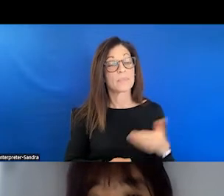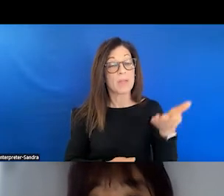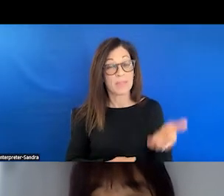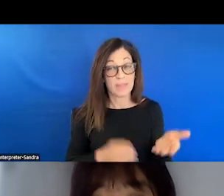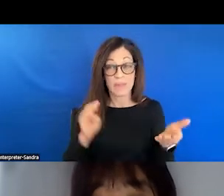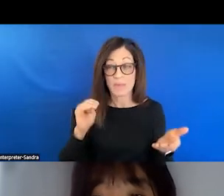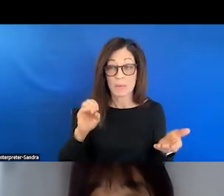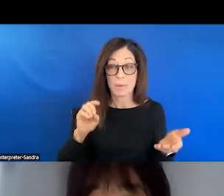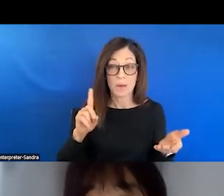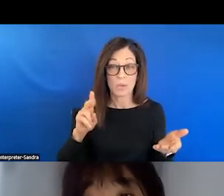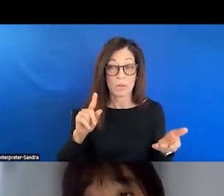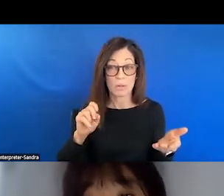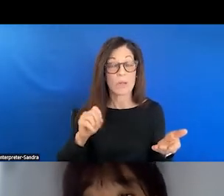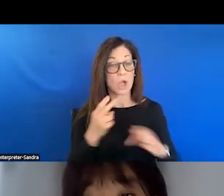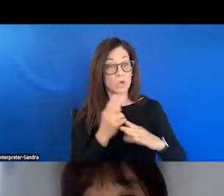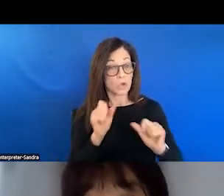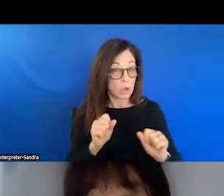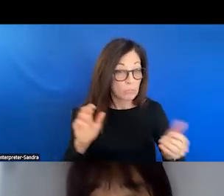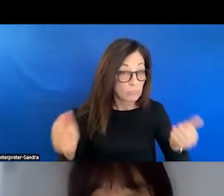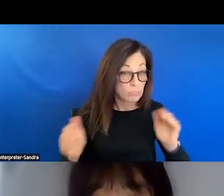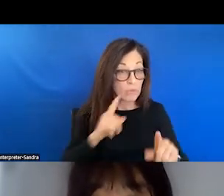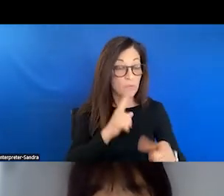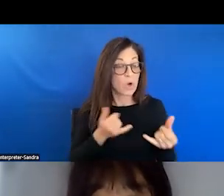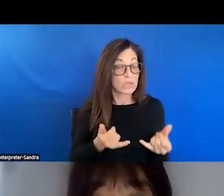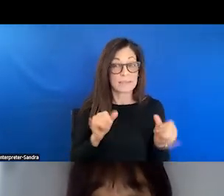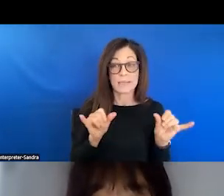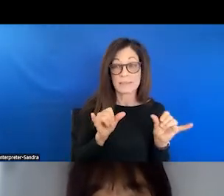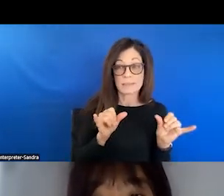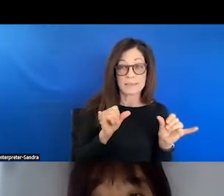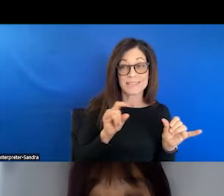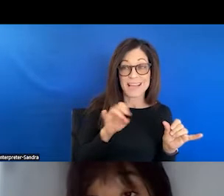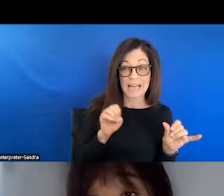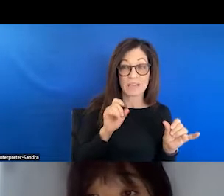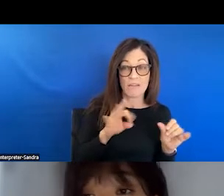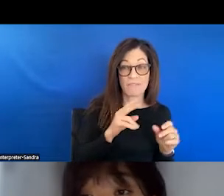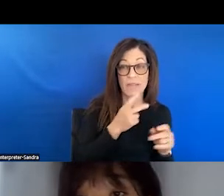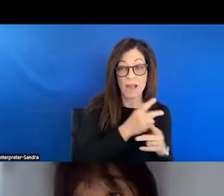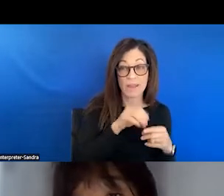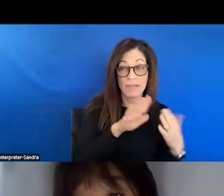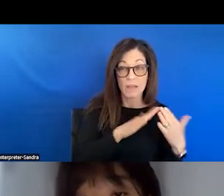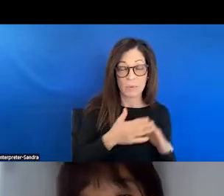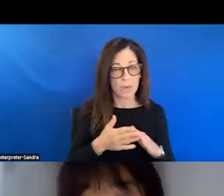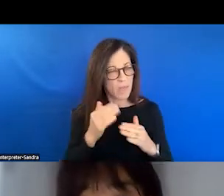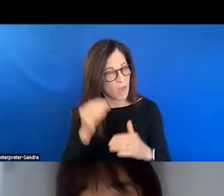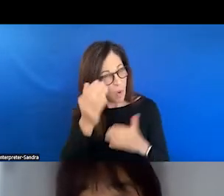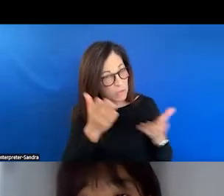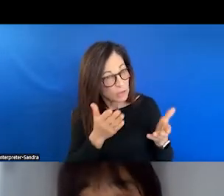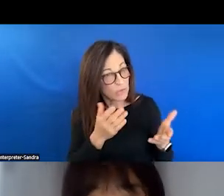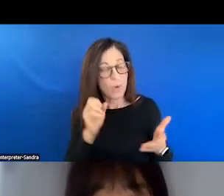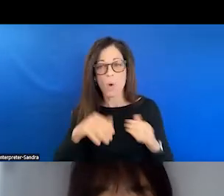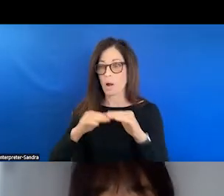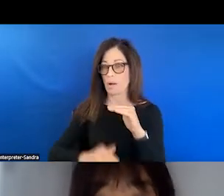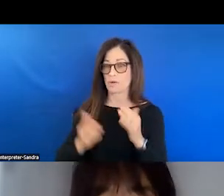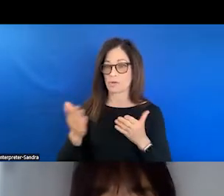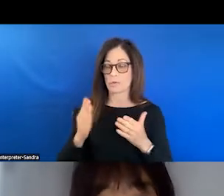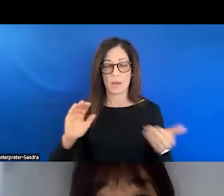the user could compare for the existing sites of care in their community. Are they over-serving or under-serving compared